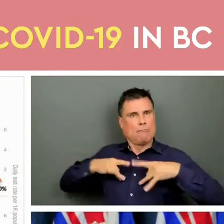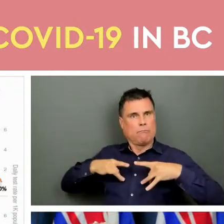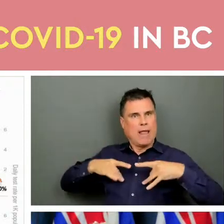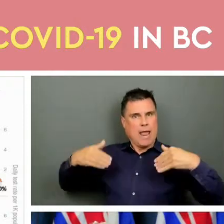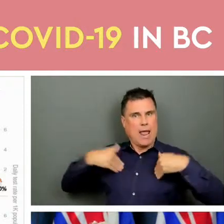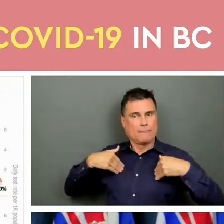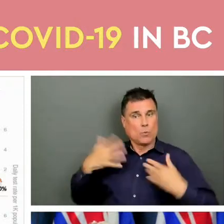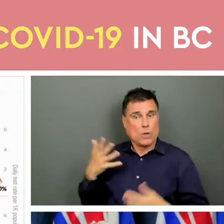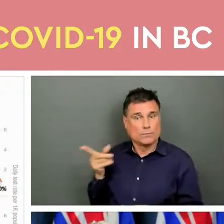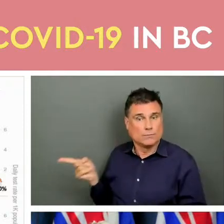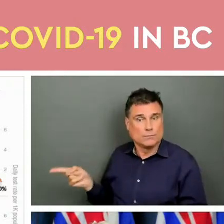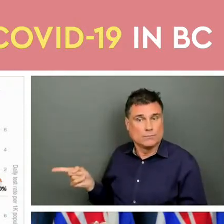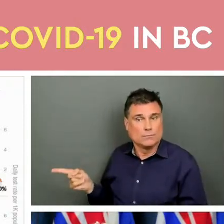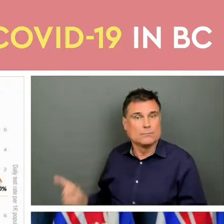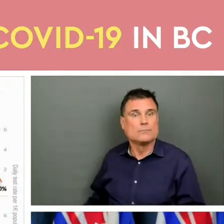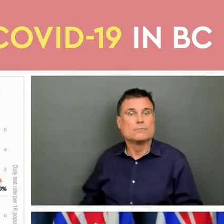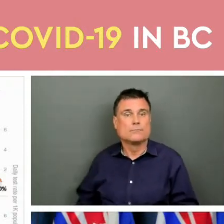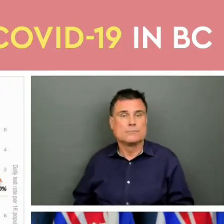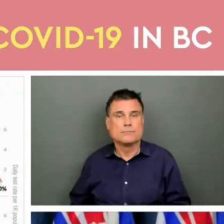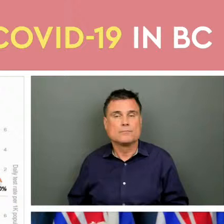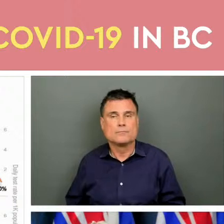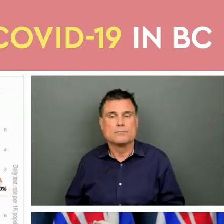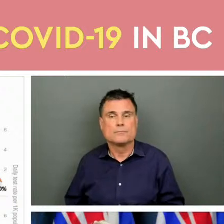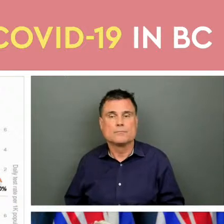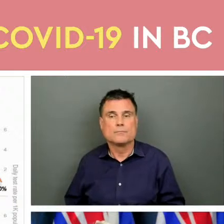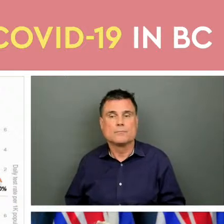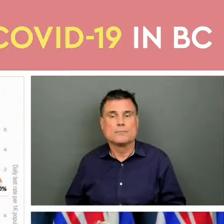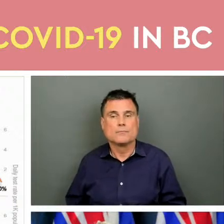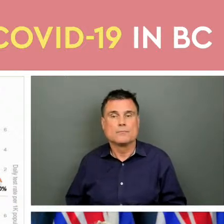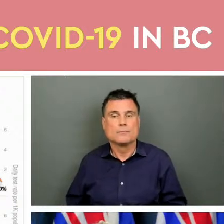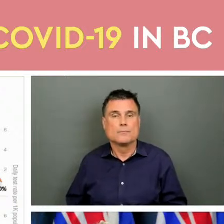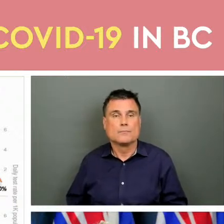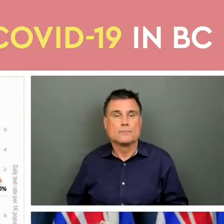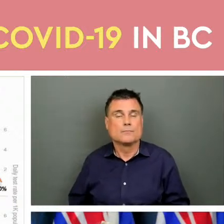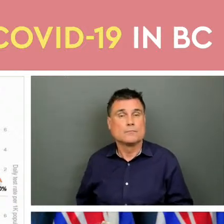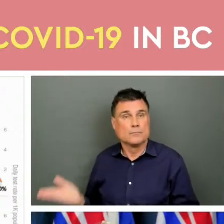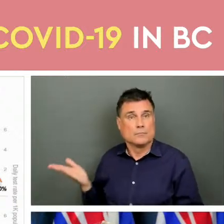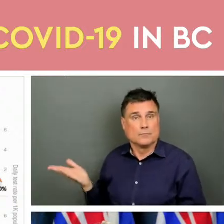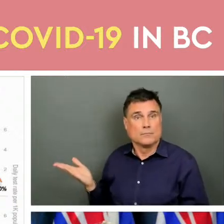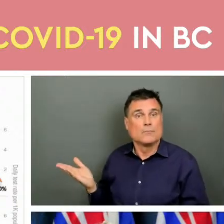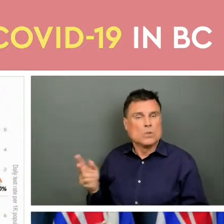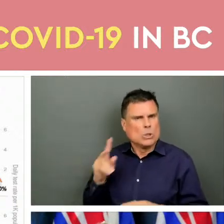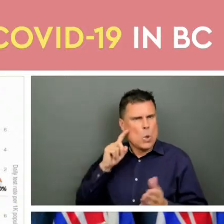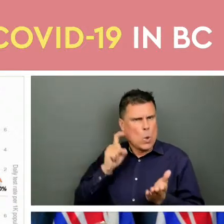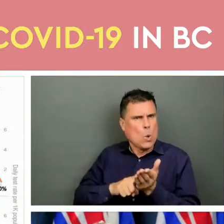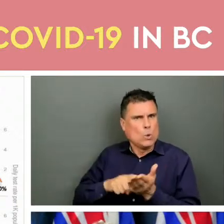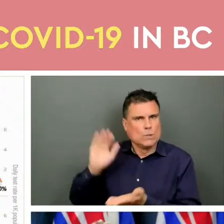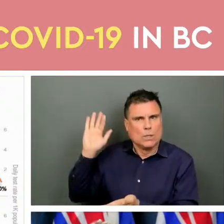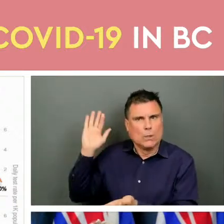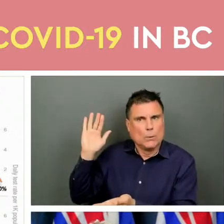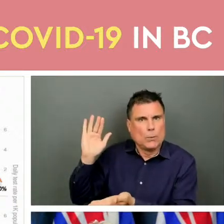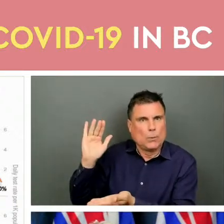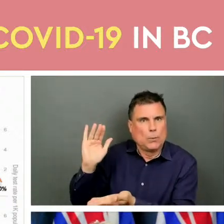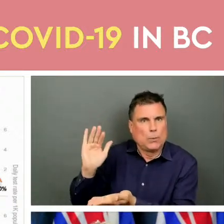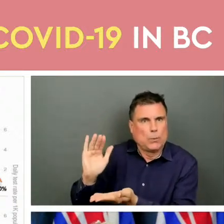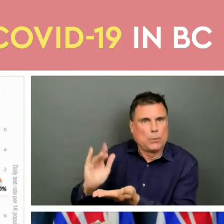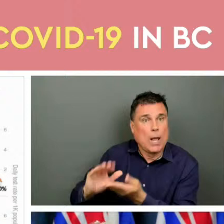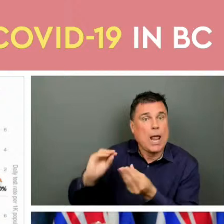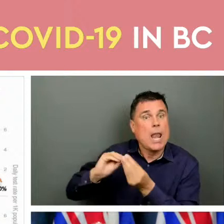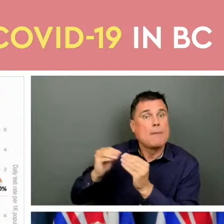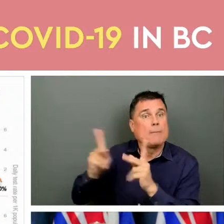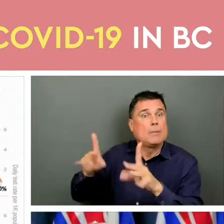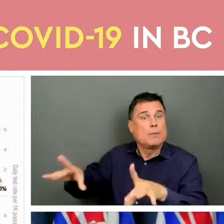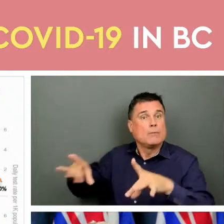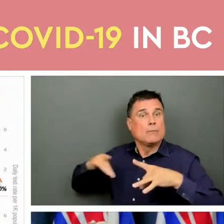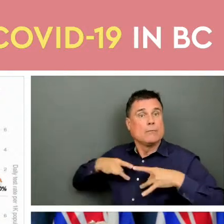the end of last week. And in all cases, we're seeing, again, a decrease not only in numbers of people